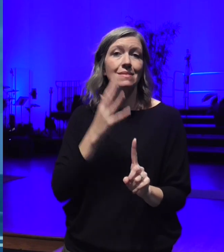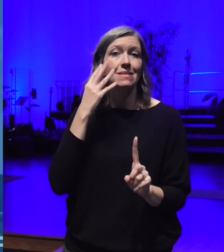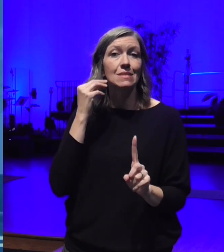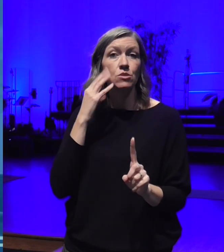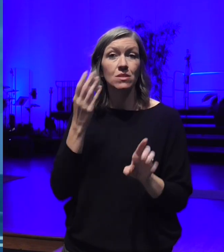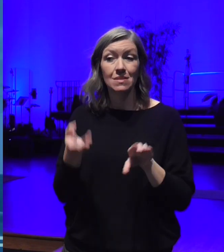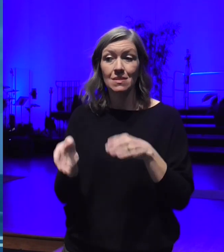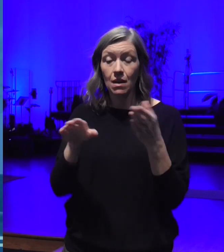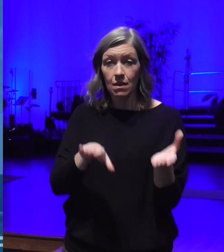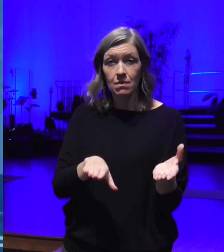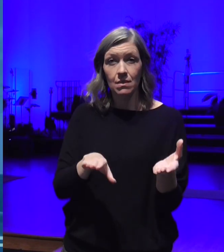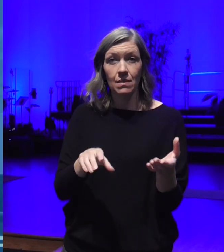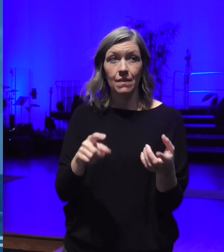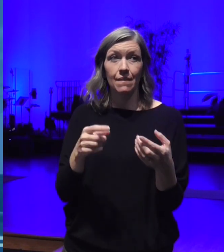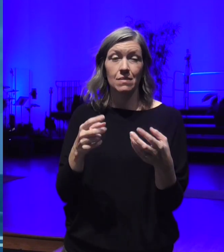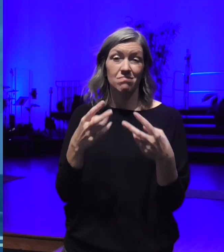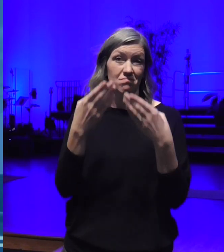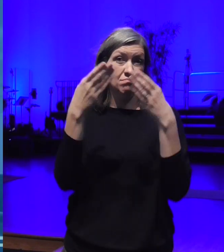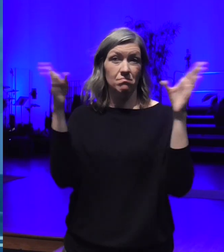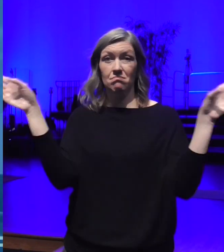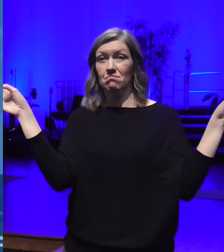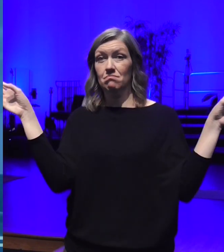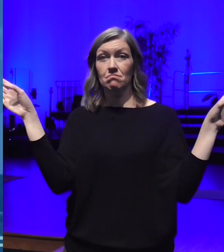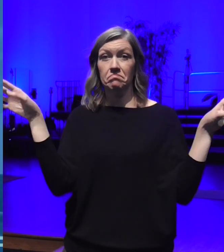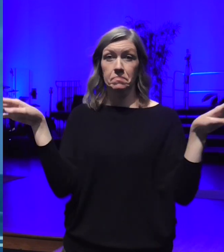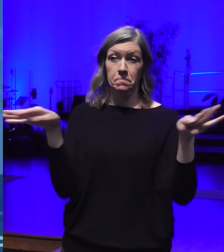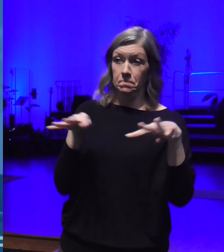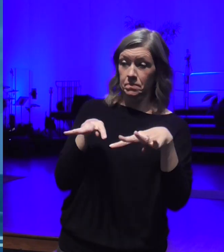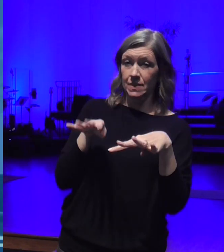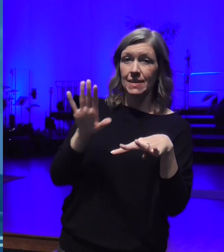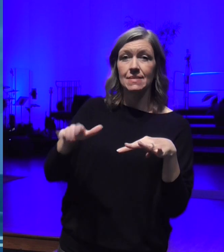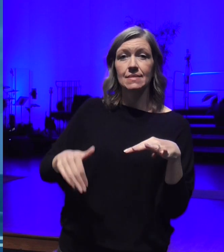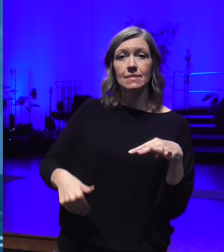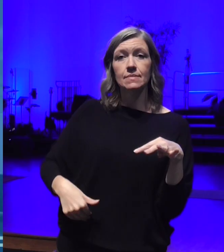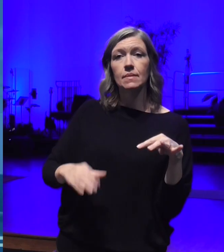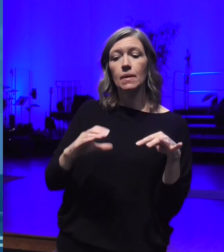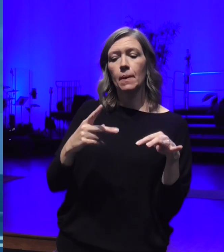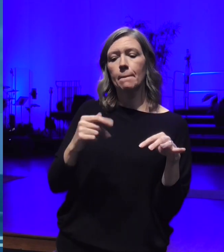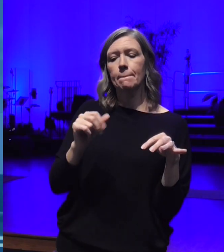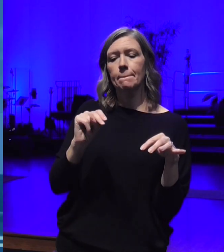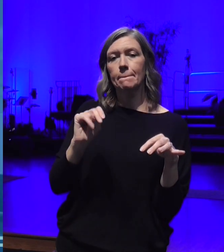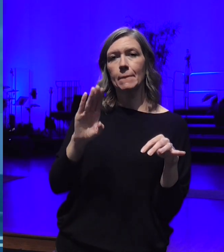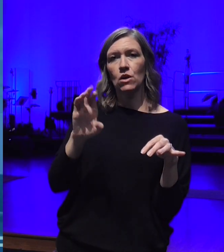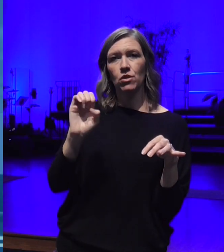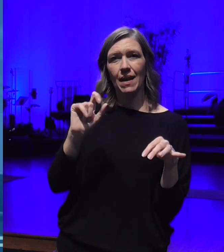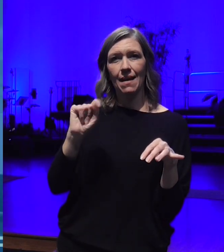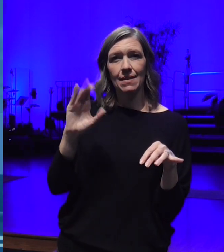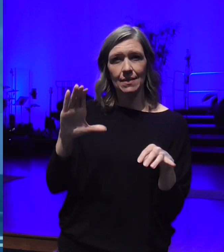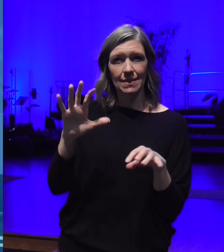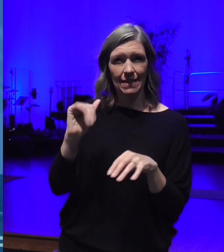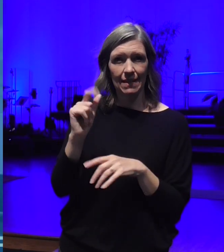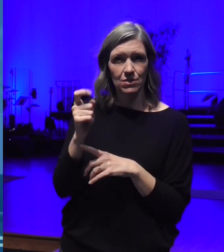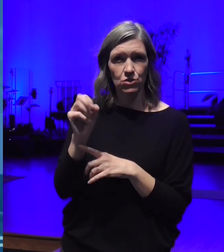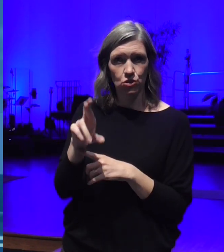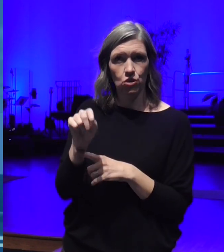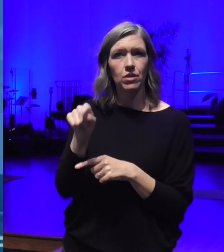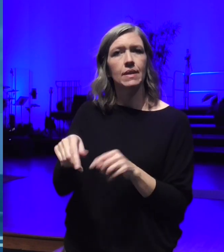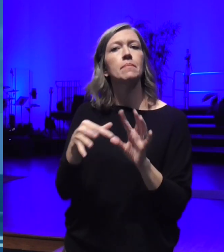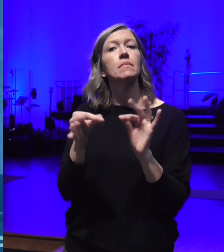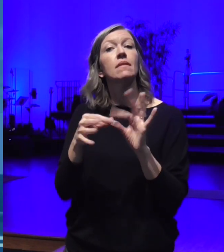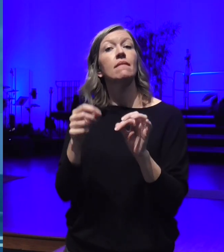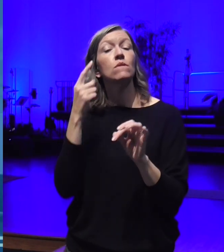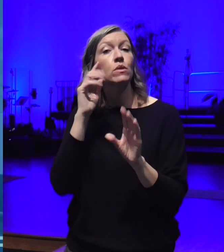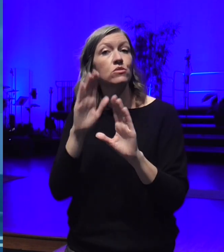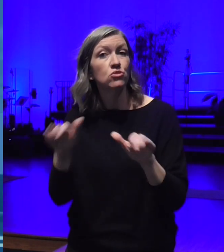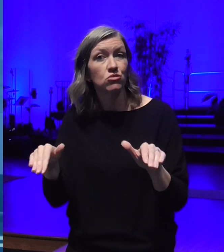experience with pancreatic cancer. And he shared, especially to the children, to the young people, he said,